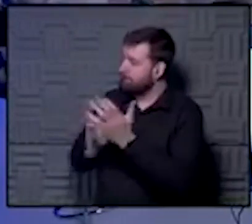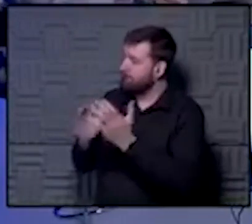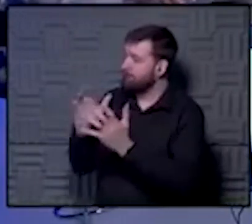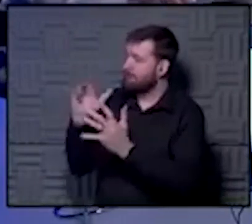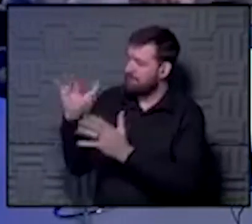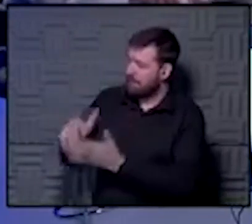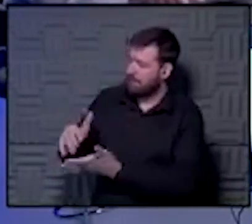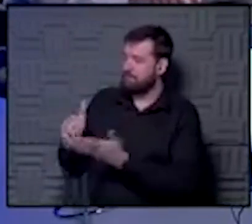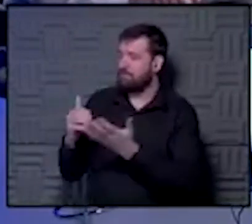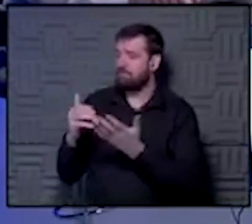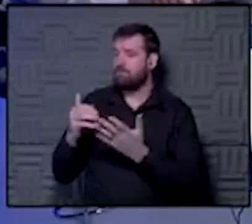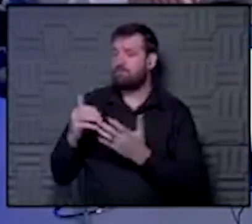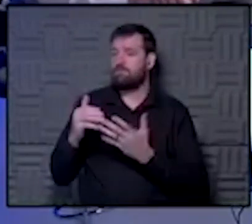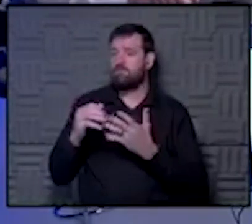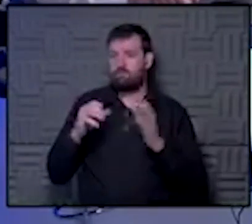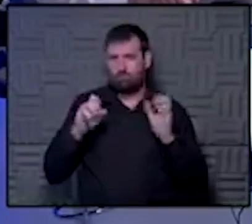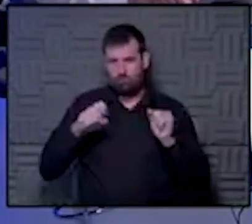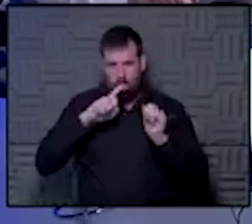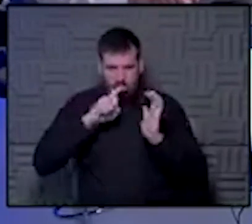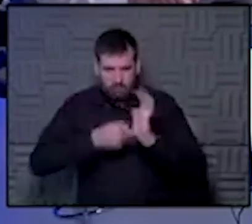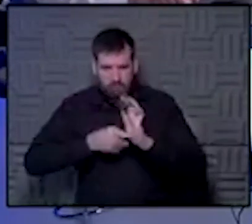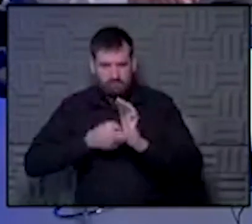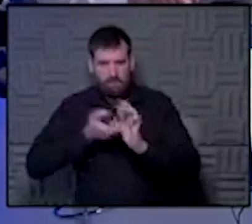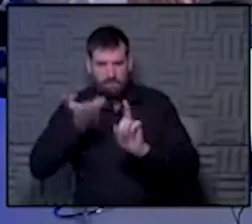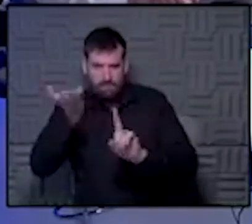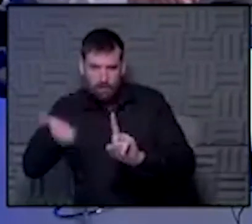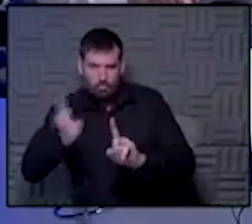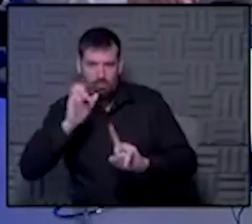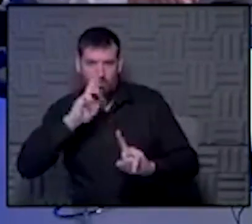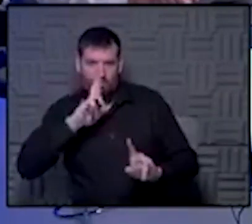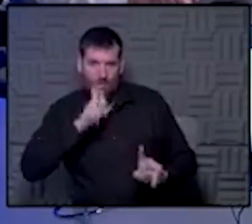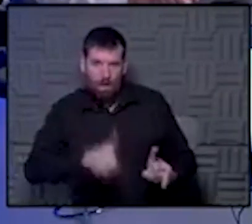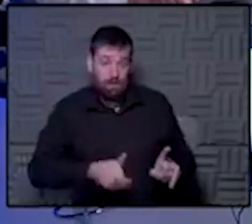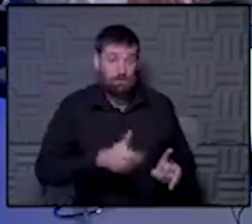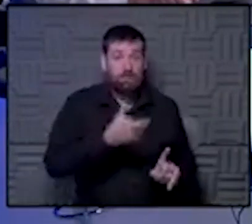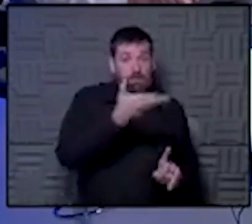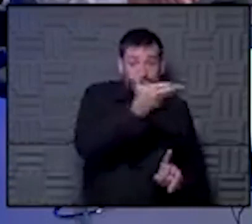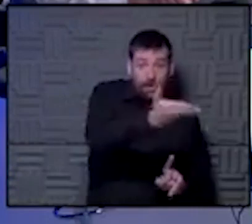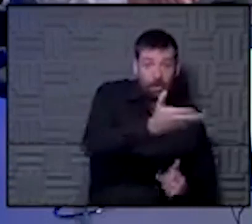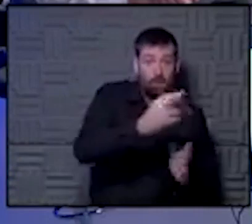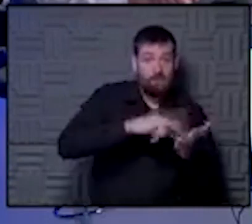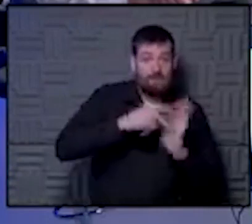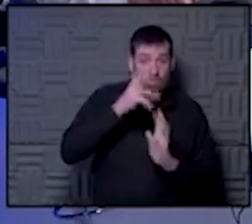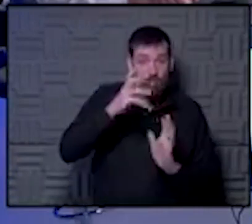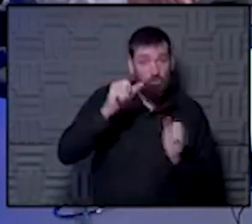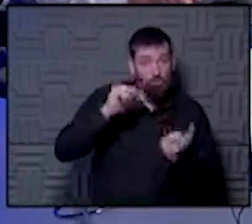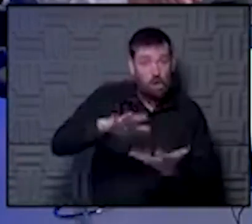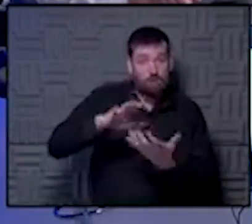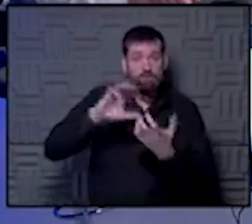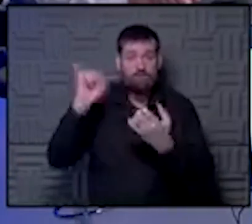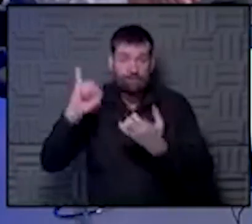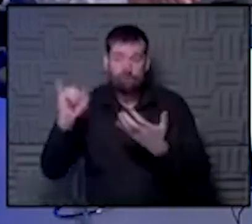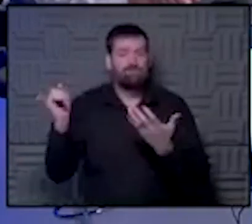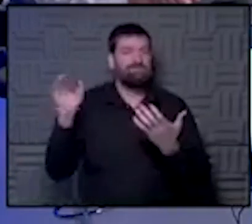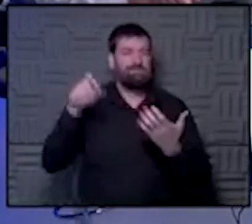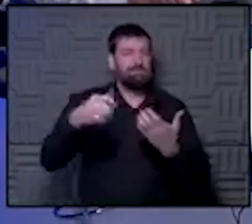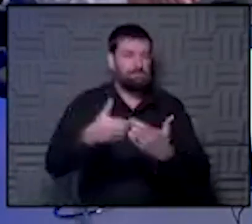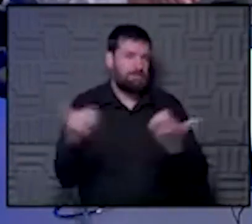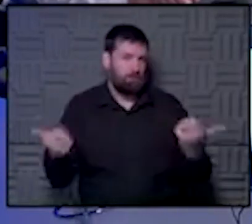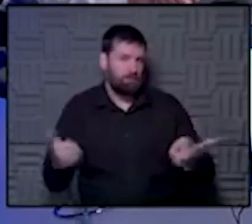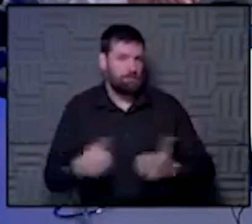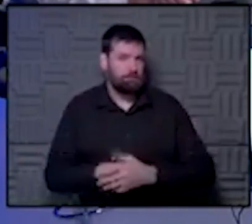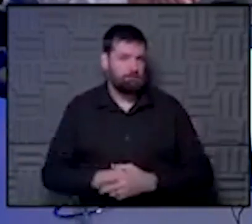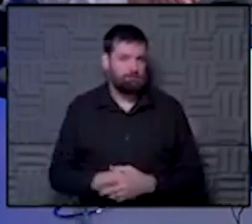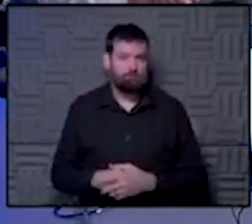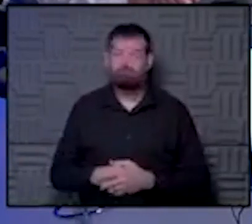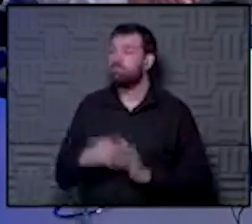in a setting in which they are able to identify, is it present? What we don't know is just because it's present, is it going to lead to infection? And so it's important to separate those facts out.